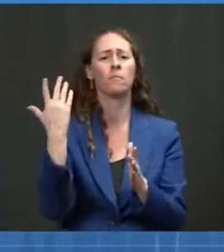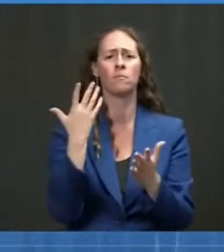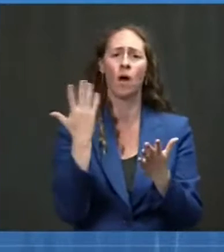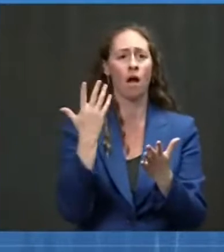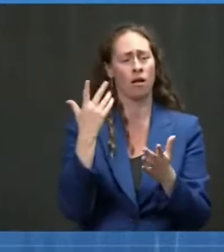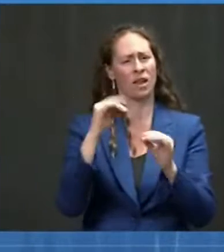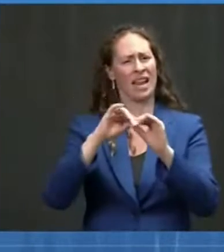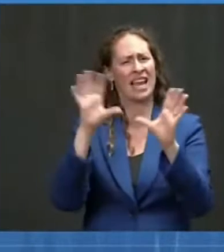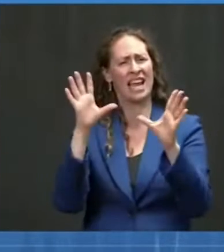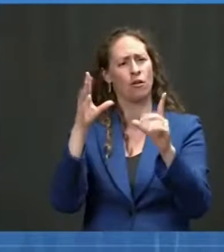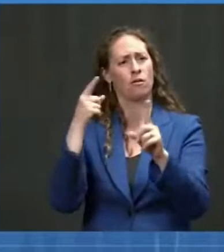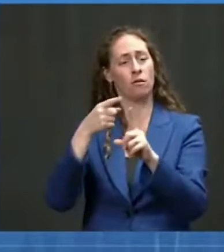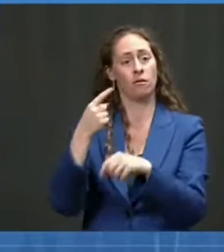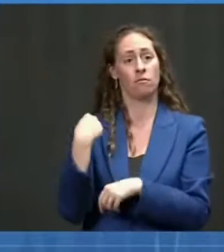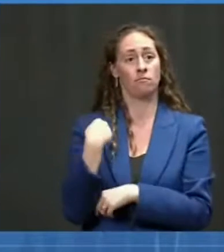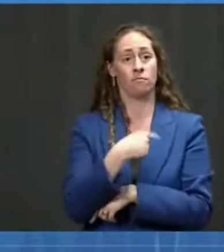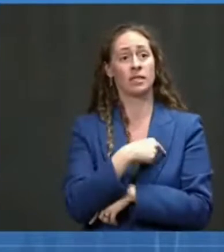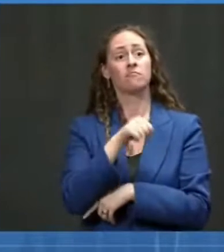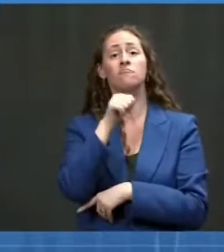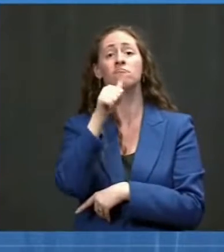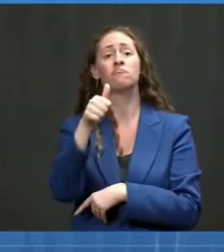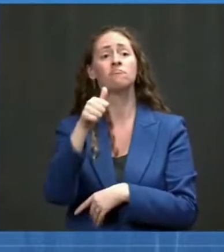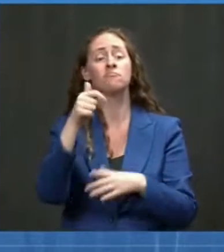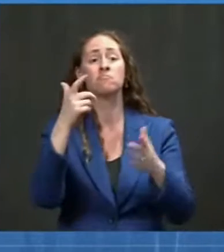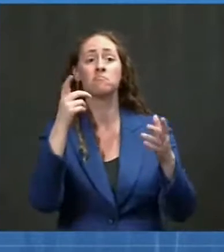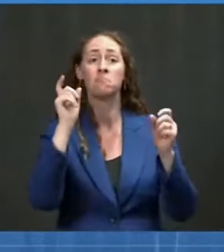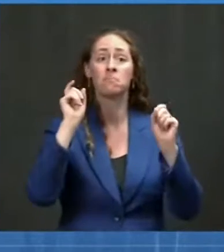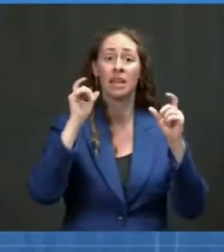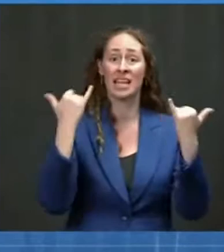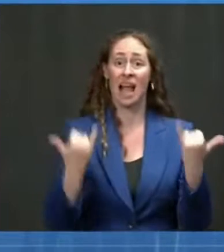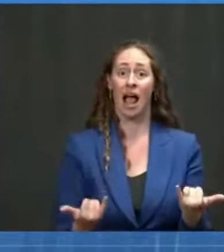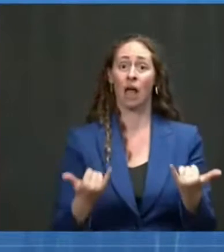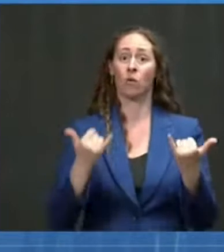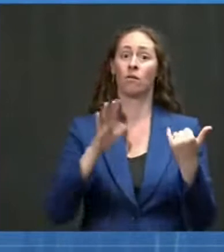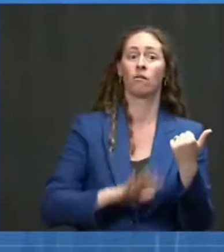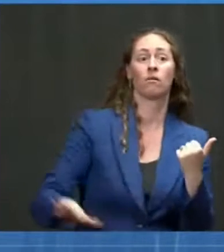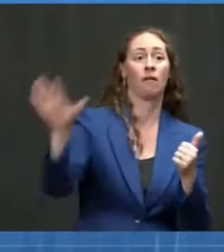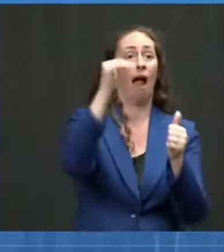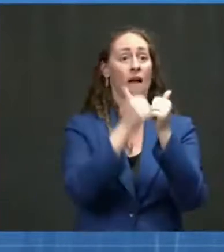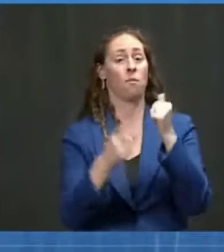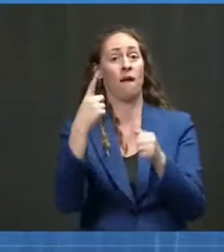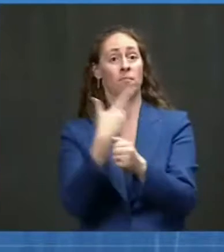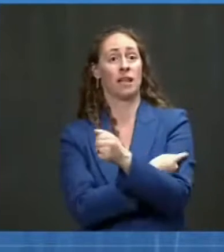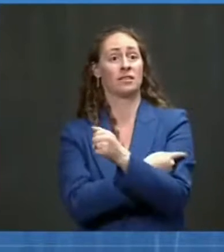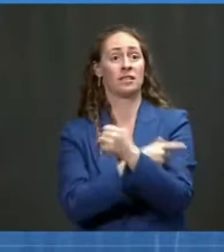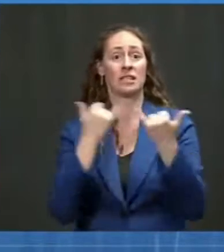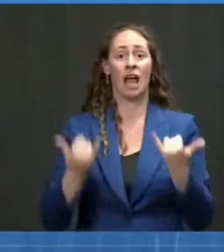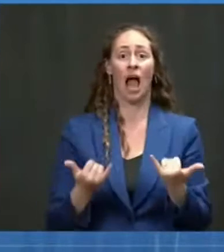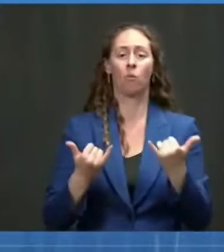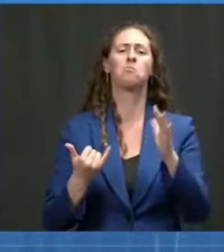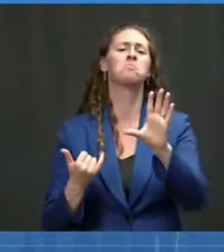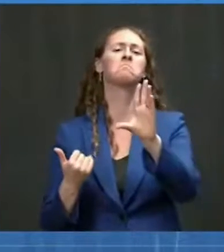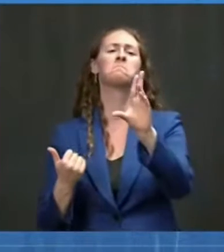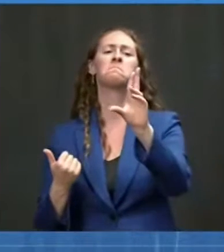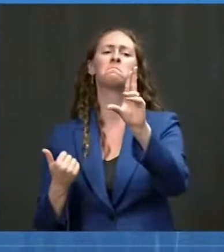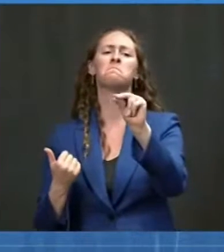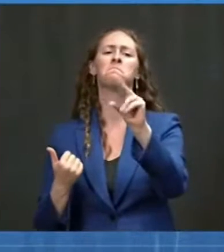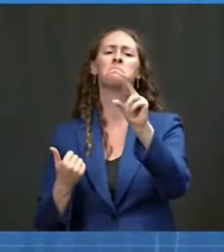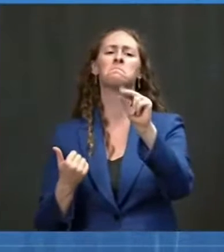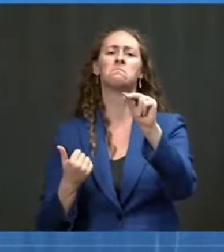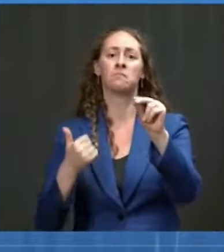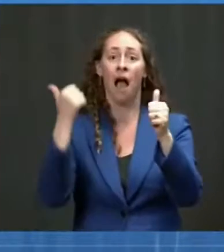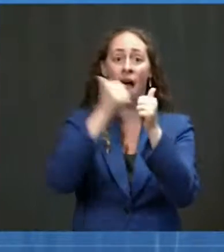general population needs booster shots today. That was true yesterday, it was true 5 days ago, it was true a few weeks ago. We